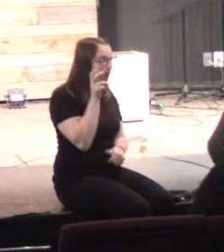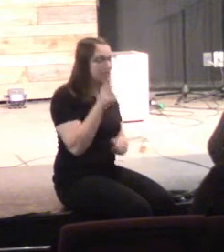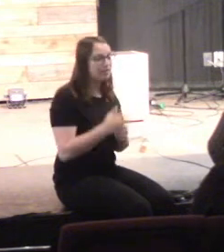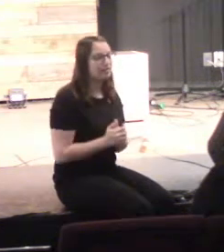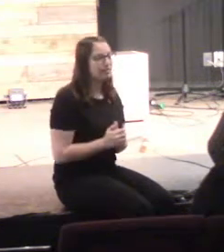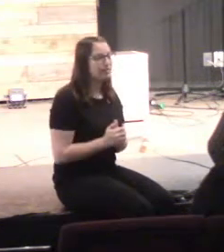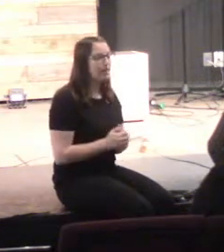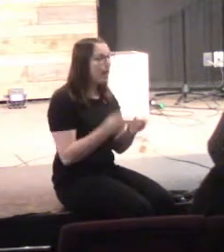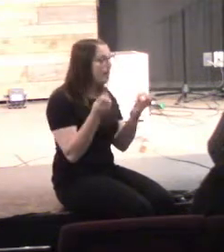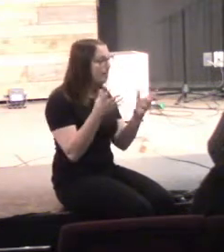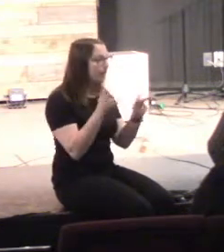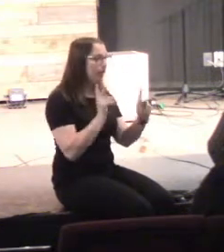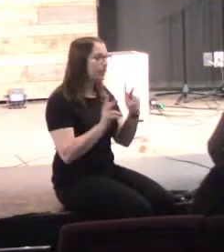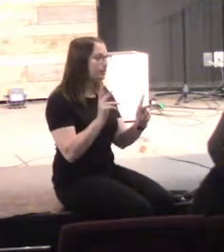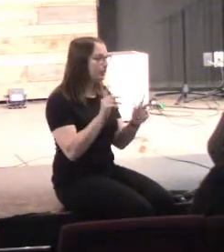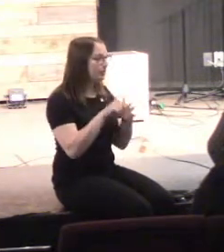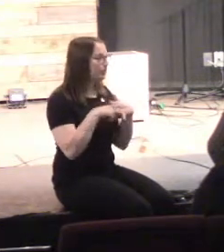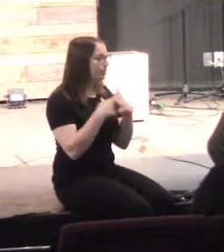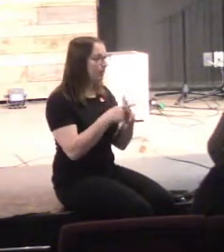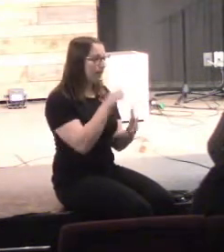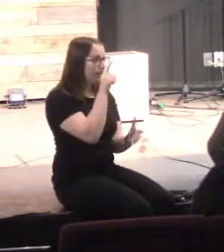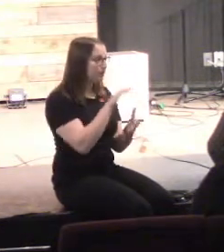Many, many people believe.